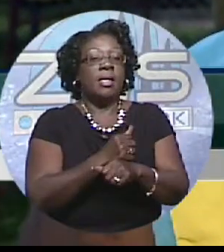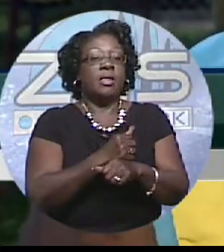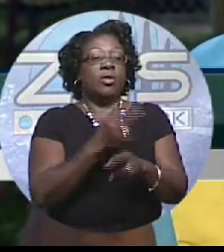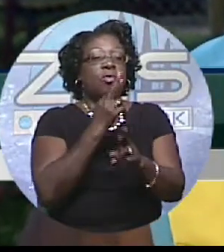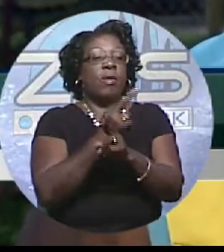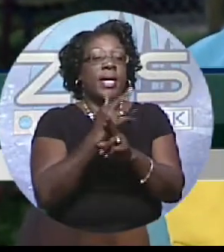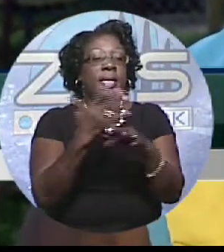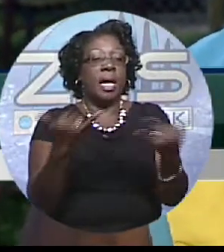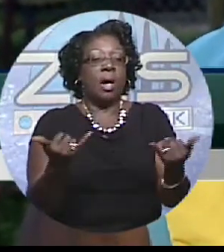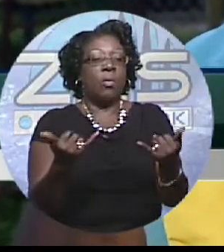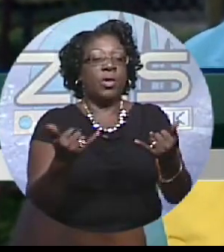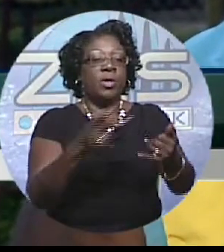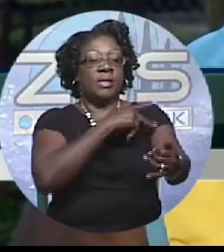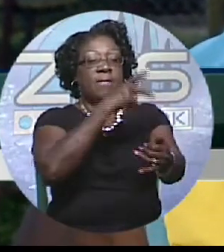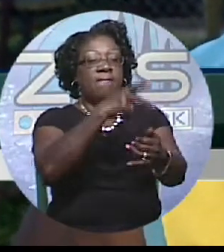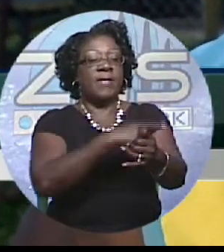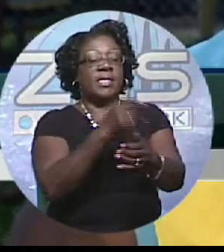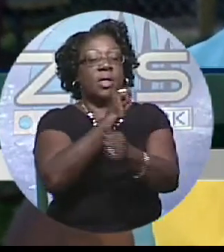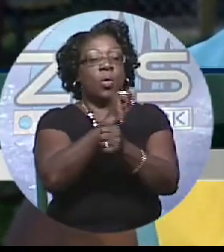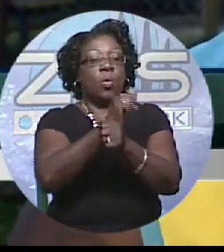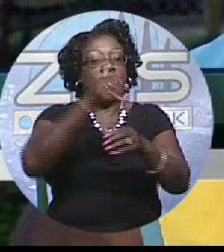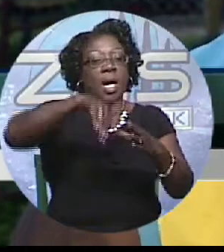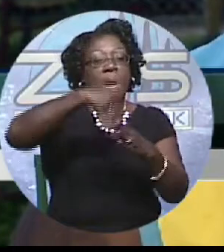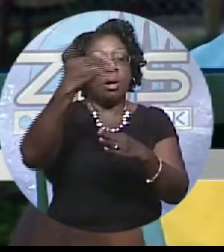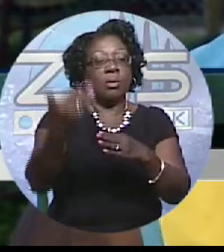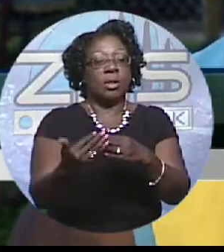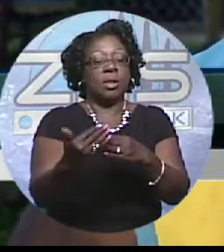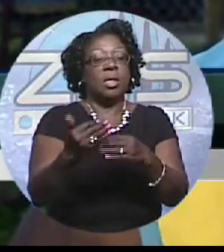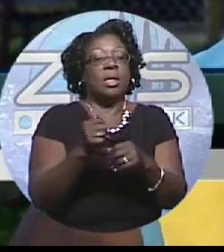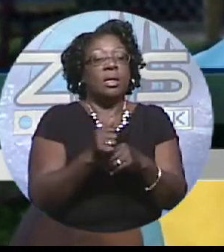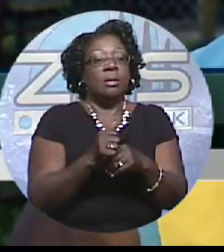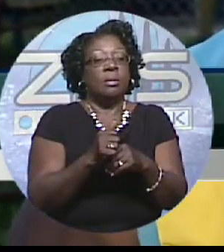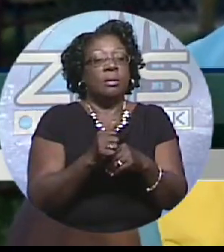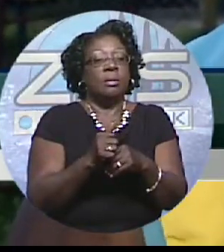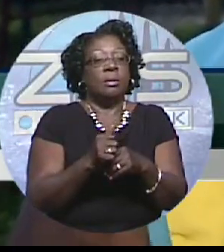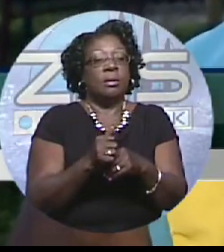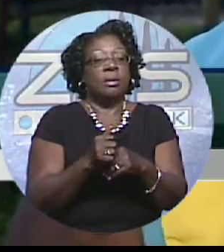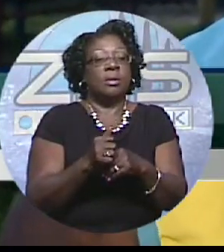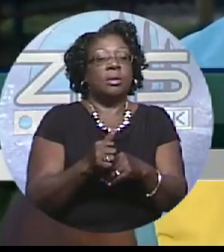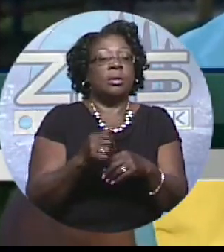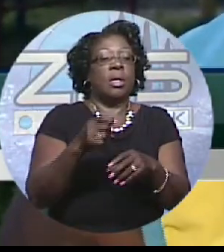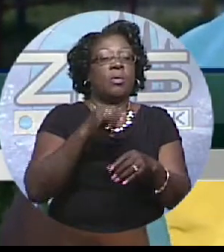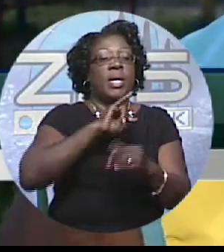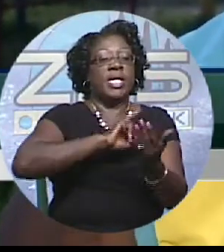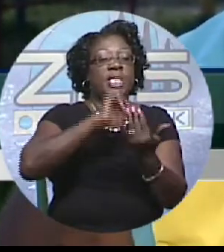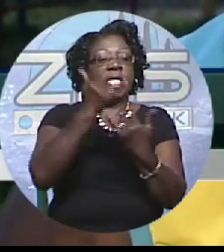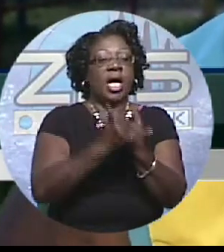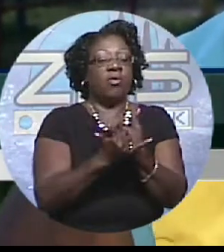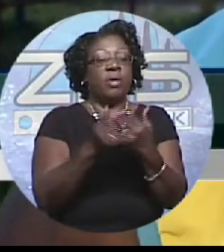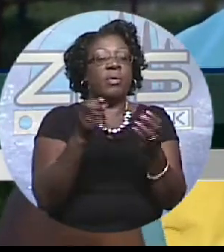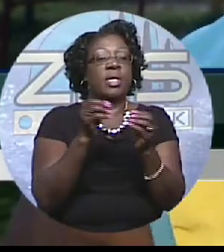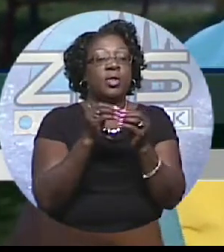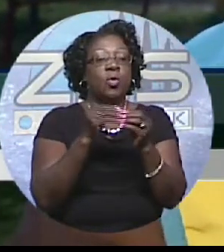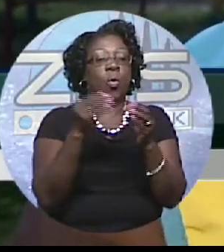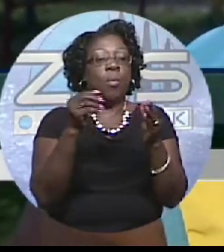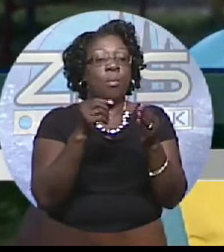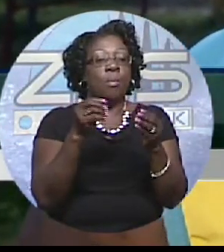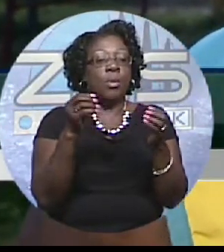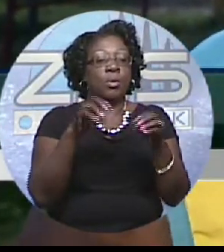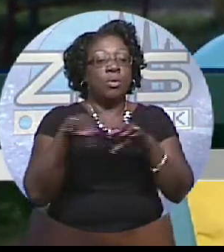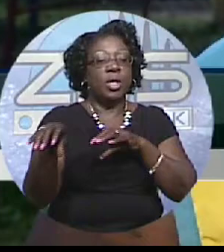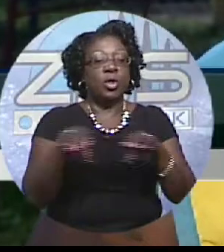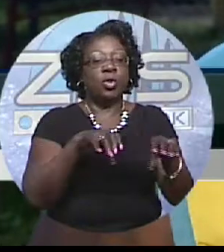some physical and strength workout and some technique workout. So when January come, we'll start doing more sparring and